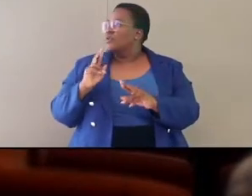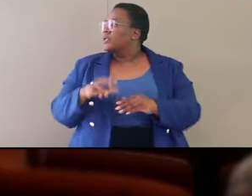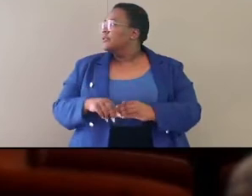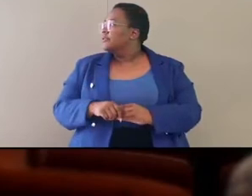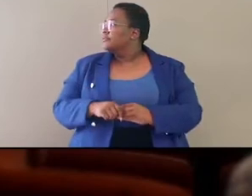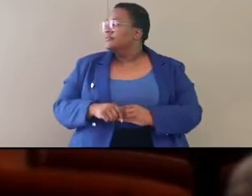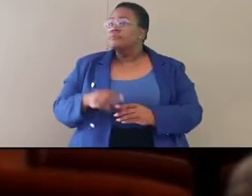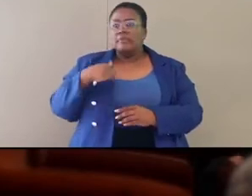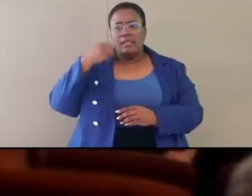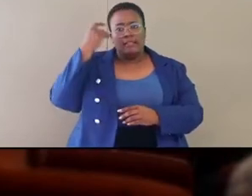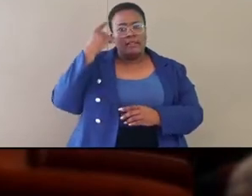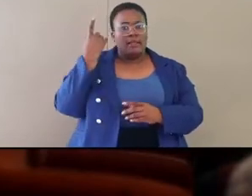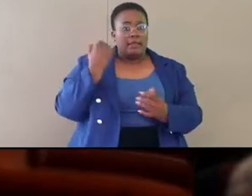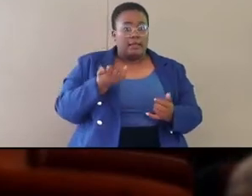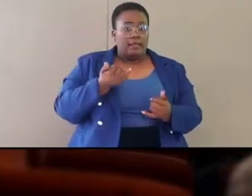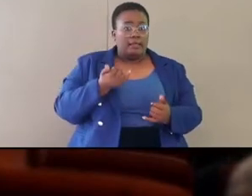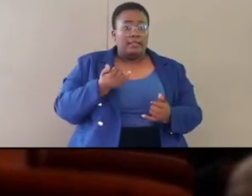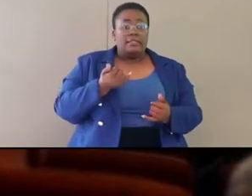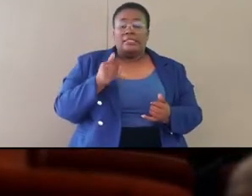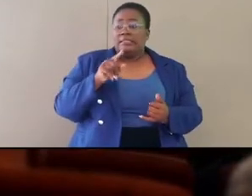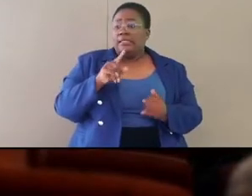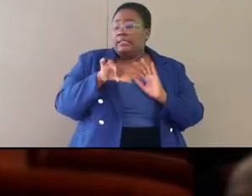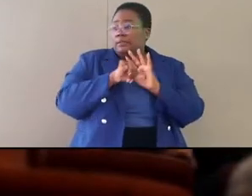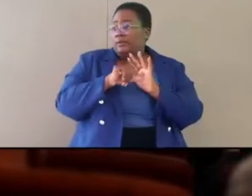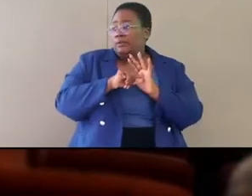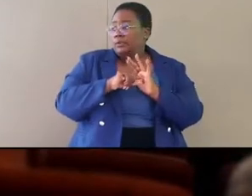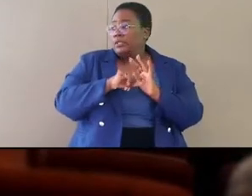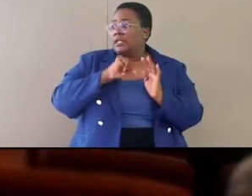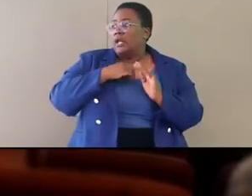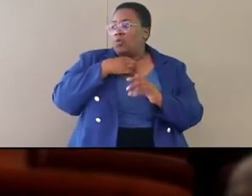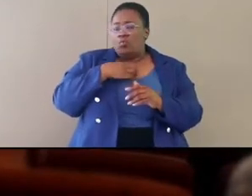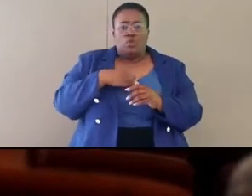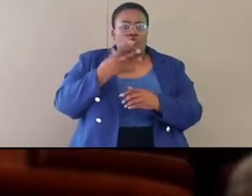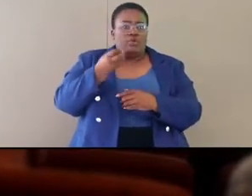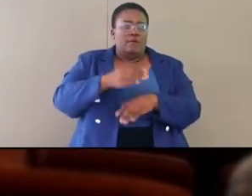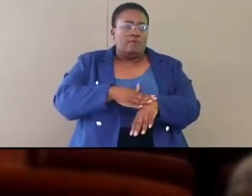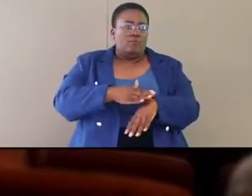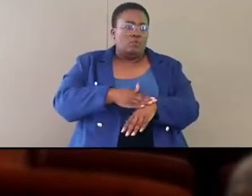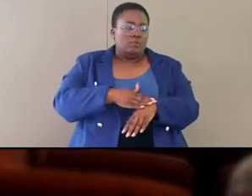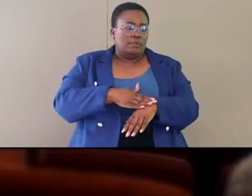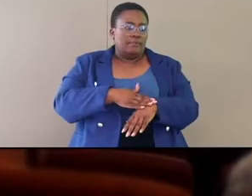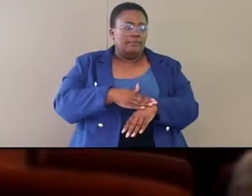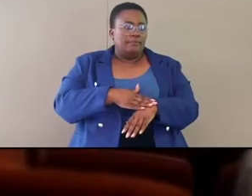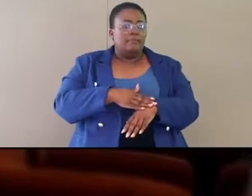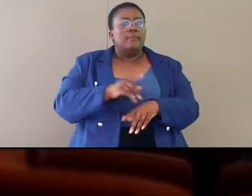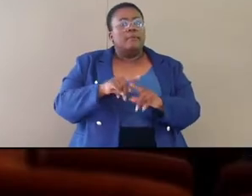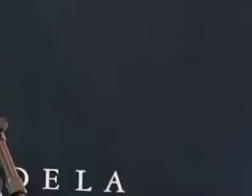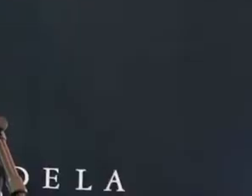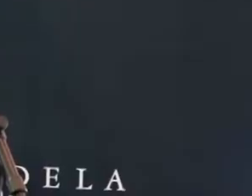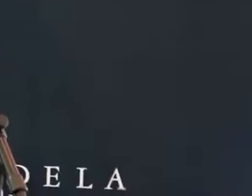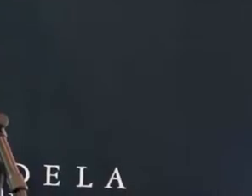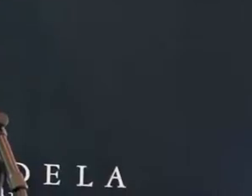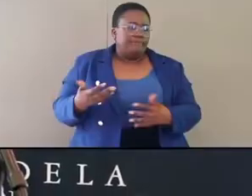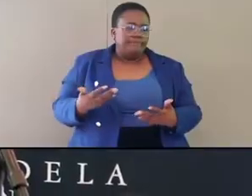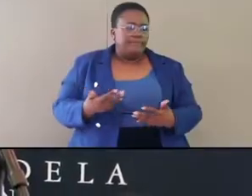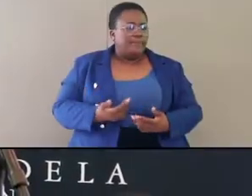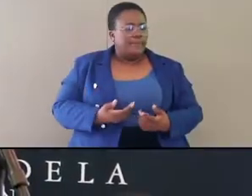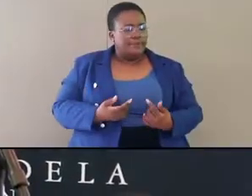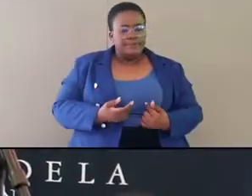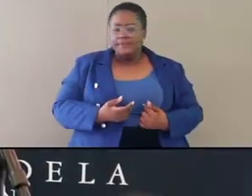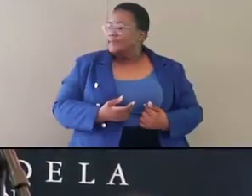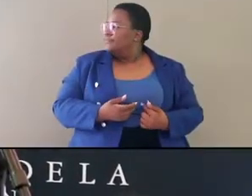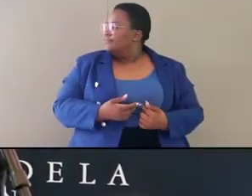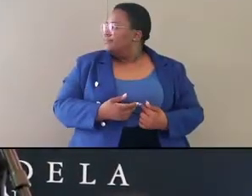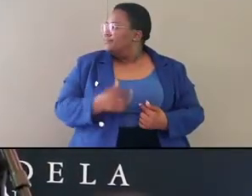and I think that this is very useful I wish we had more time but we don't have more time but in